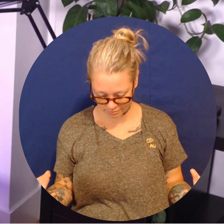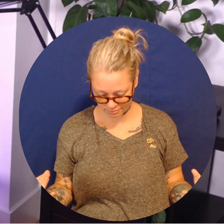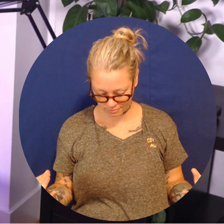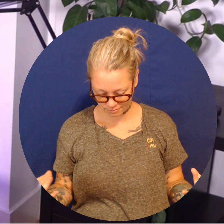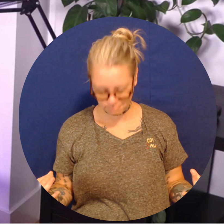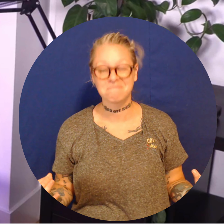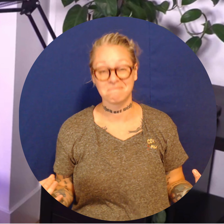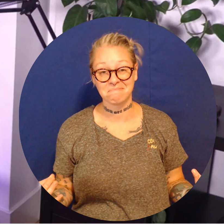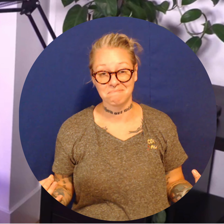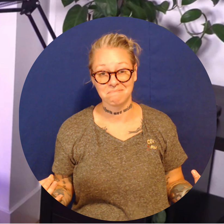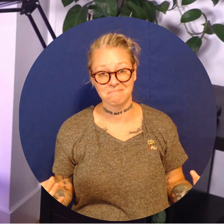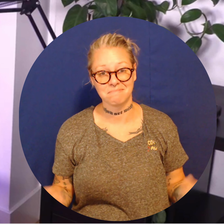on to the bottom a little bit more to go and and some videos on top bottom then sure you but got a for so all